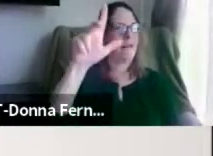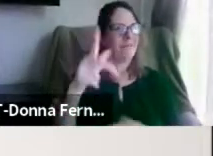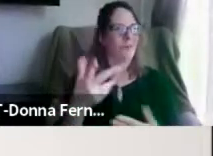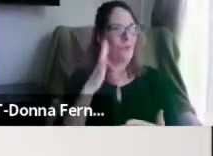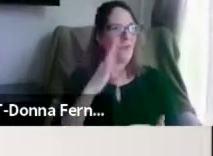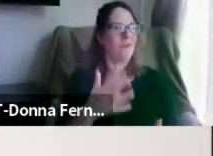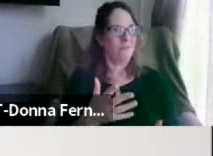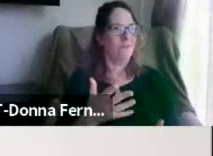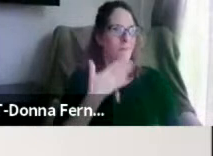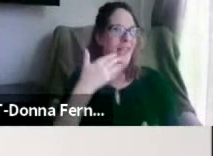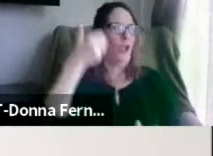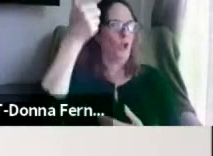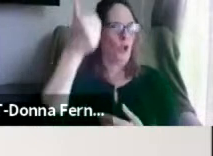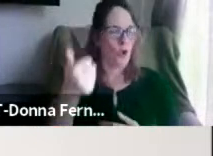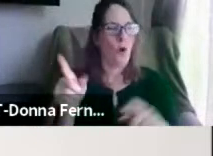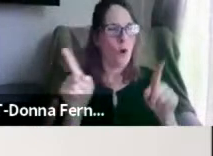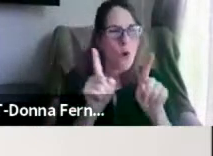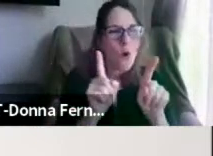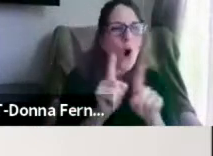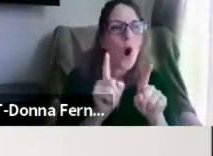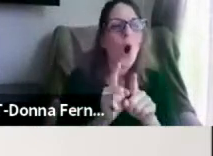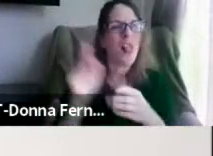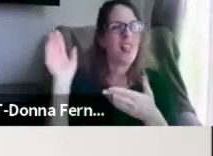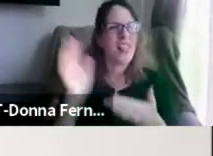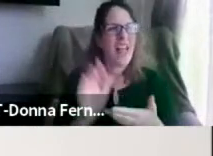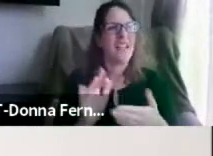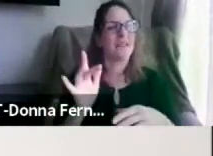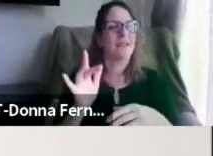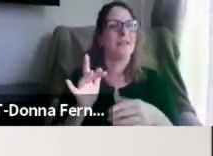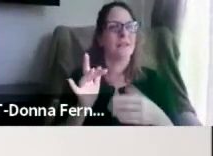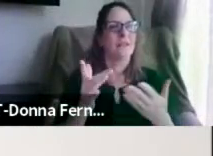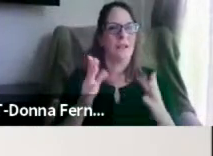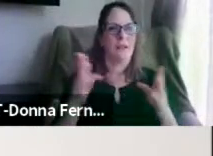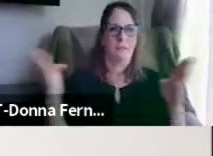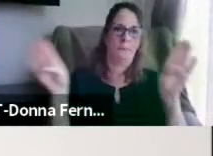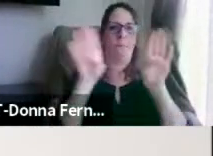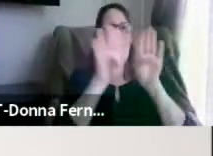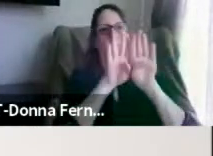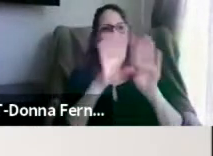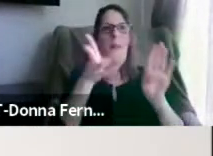healthier, it can also eliminate that enclosed area